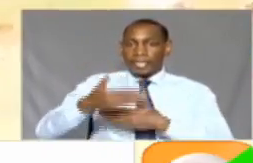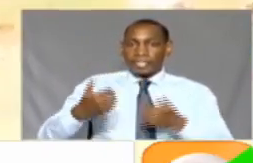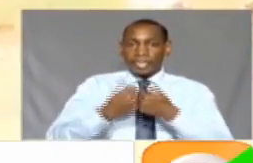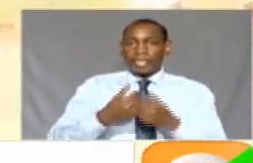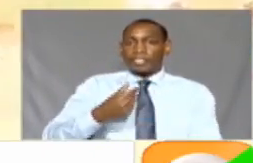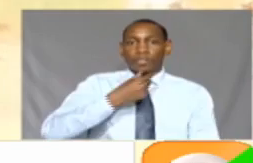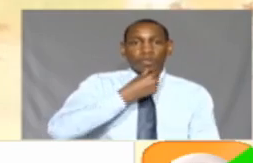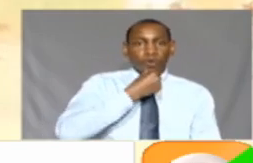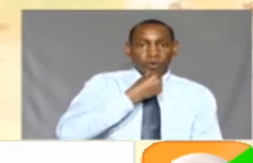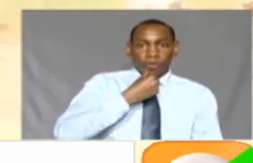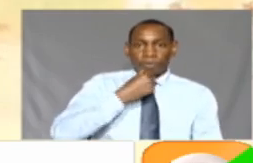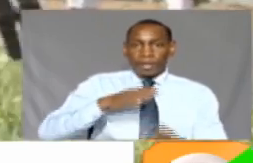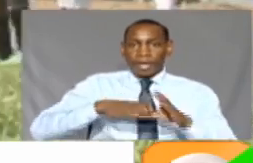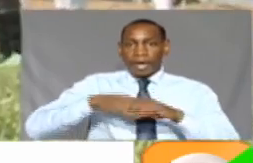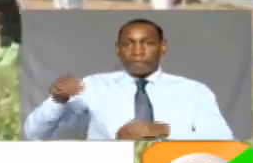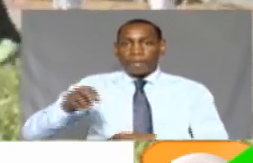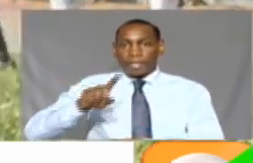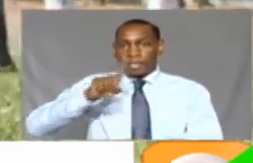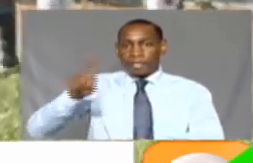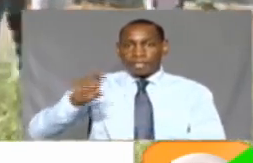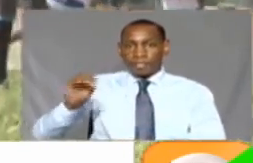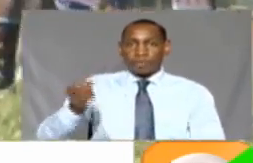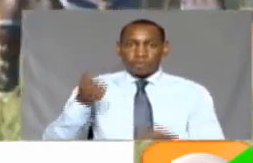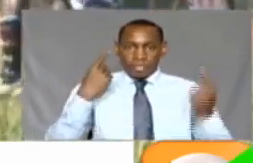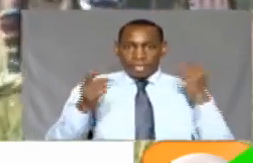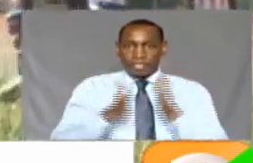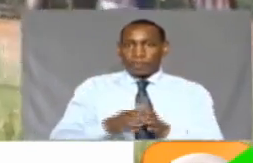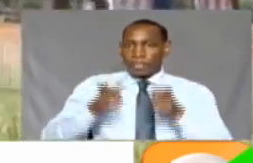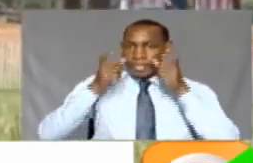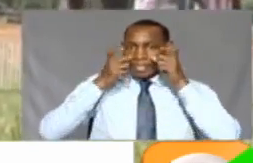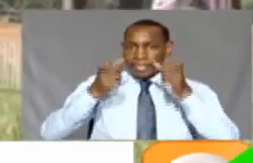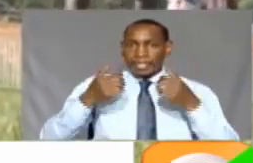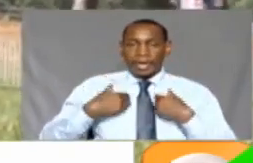Leaders Gor Mahia will be away to Zoo FC of Kericho, while Tusker FC